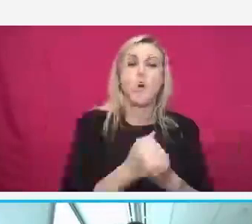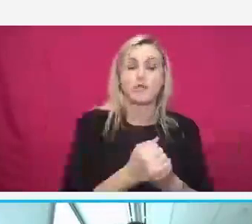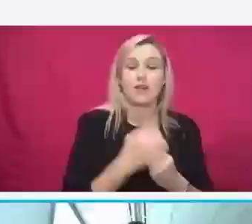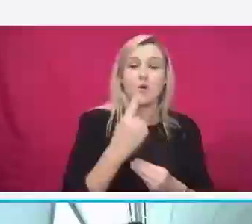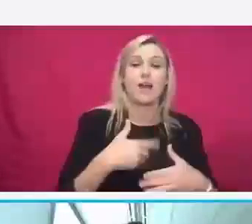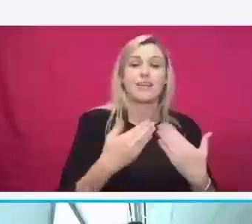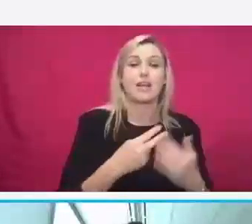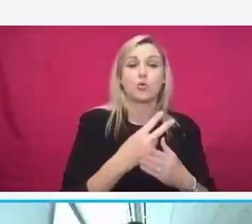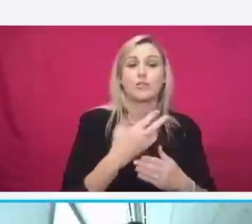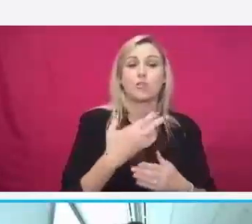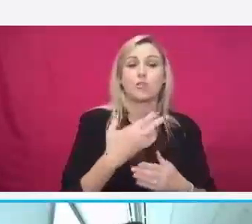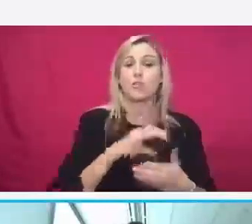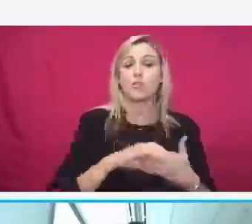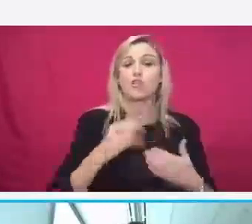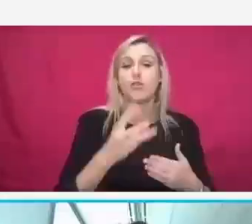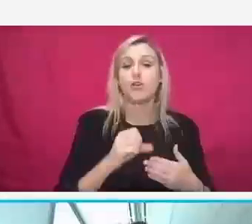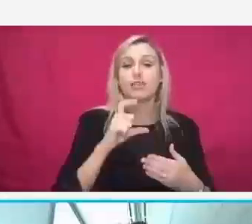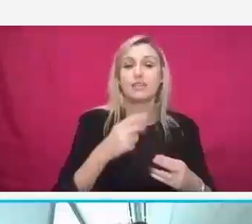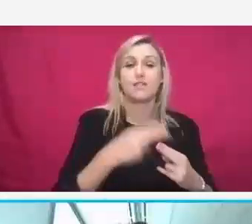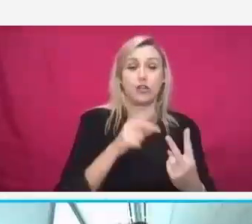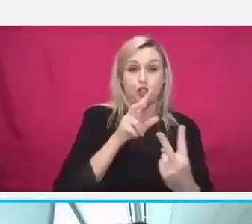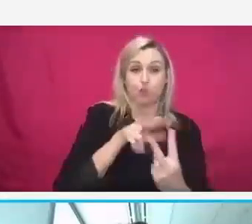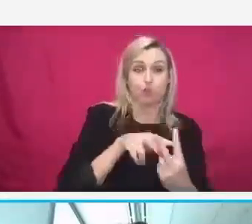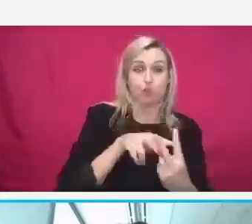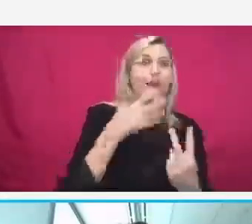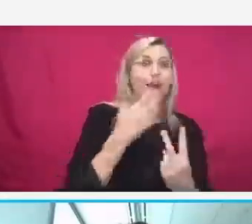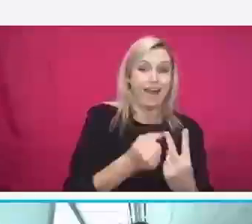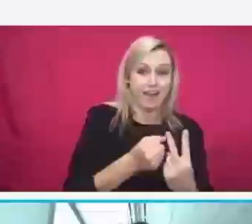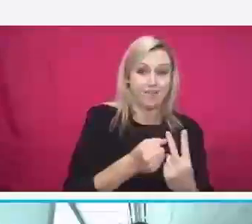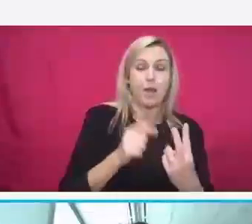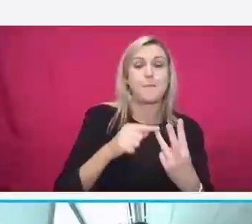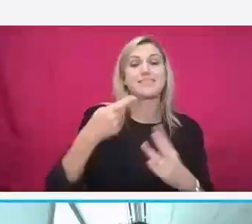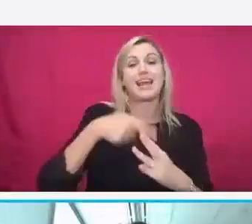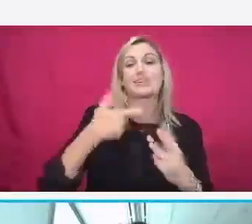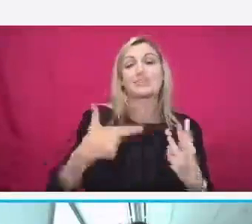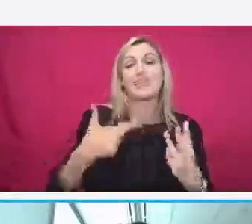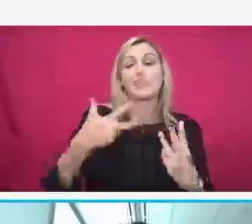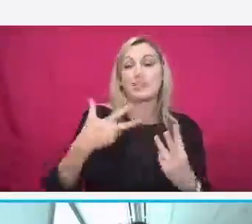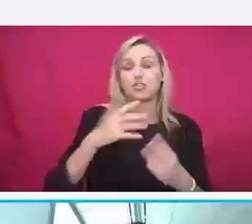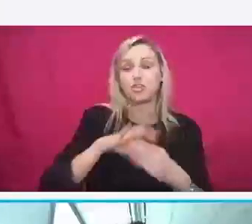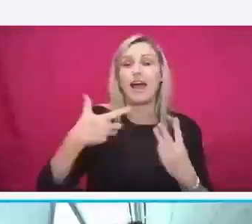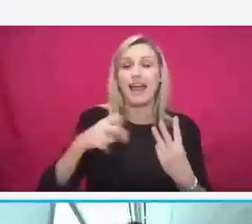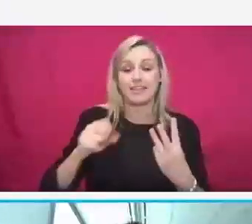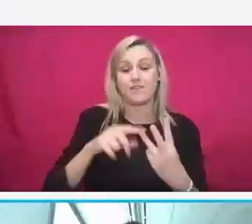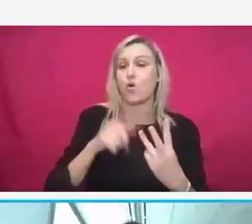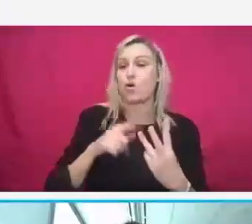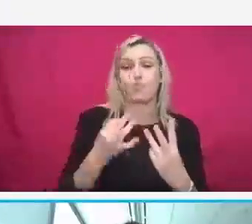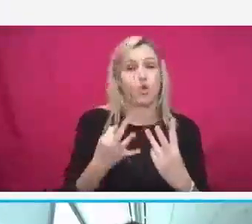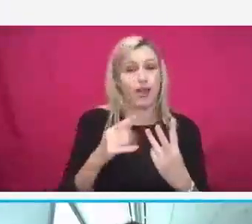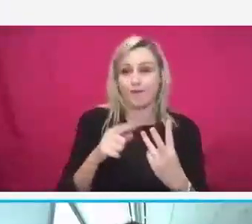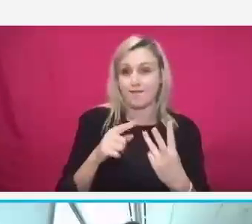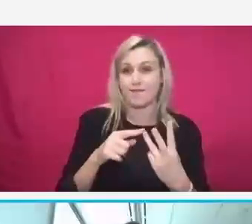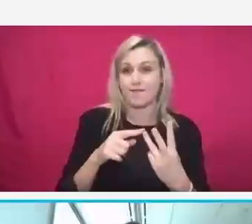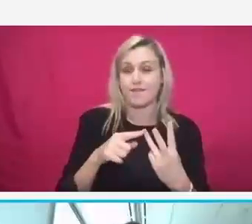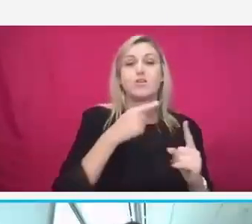is $29.30 for the 2 occupied beds, plus $7.80 for the vacant bed, which when added together